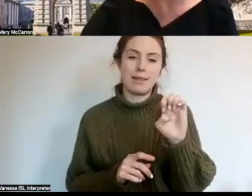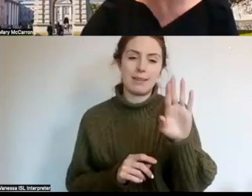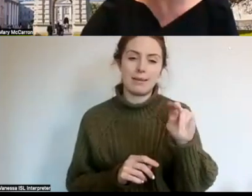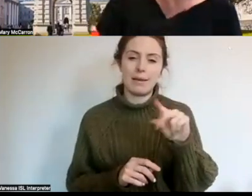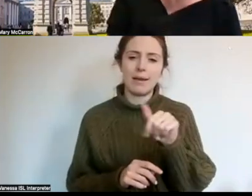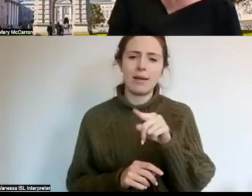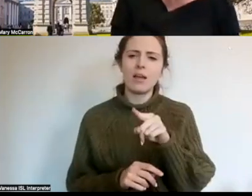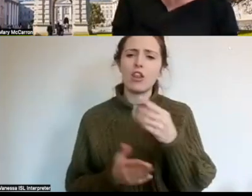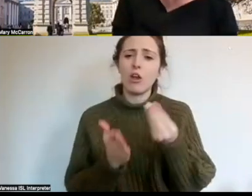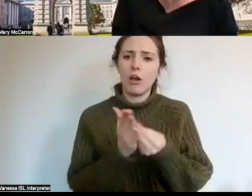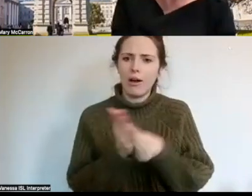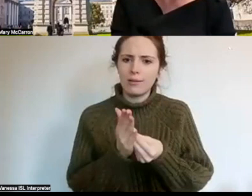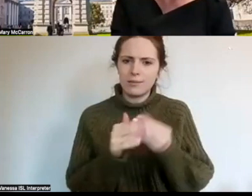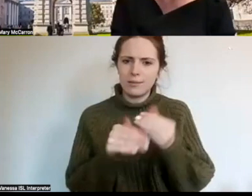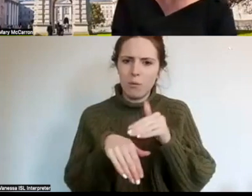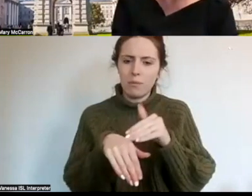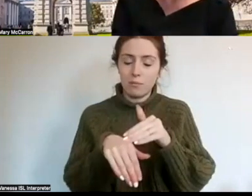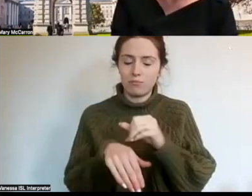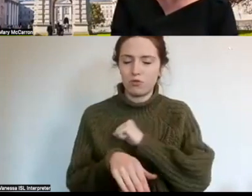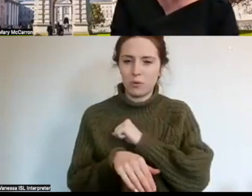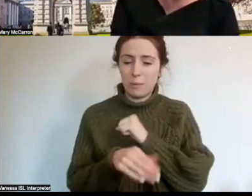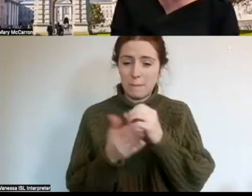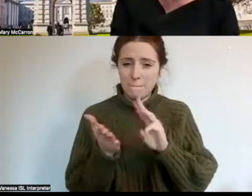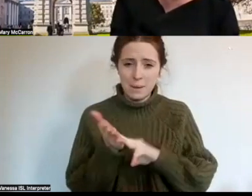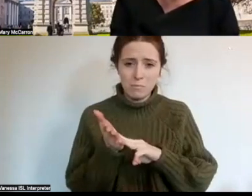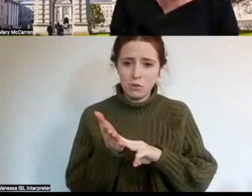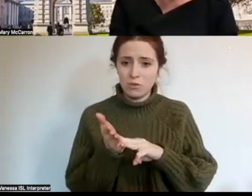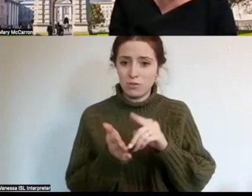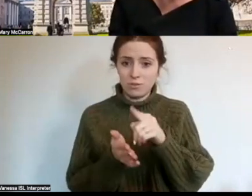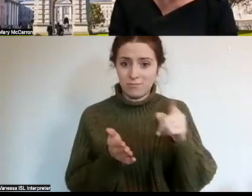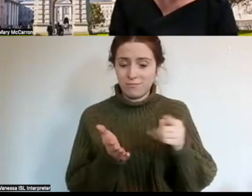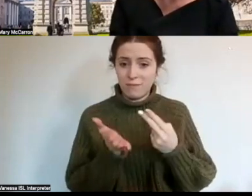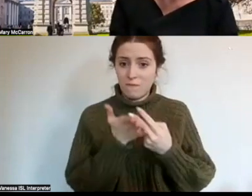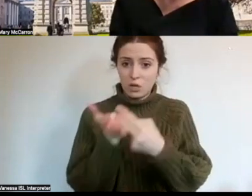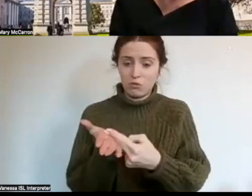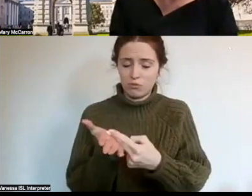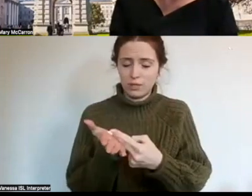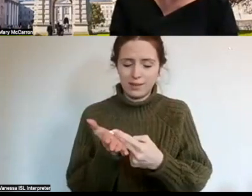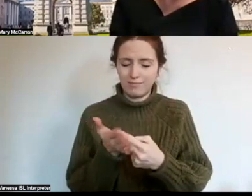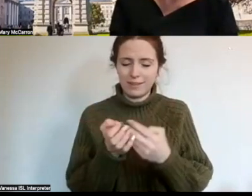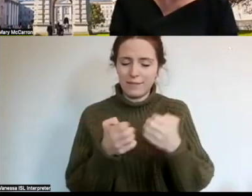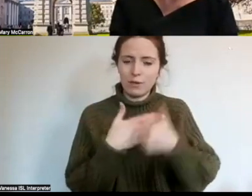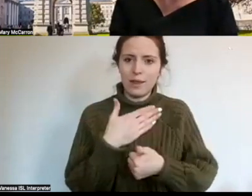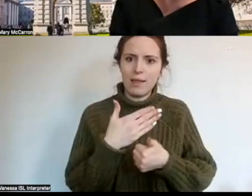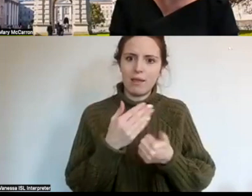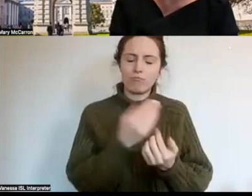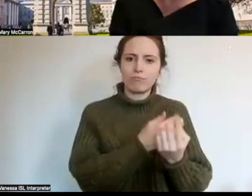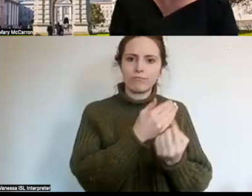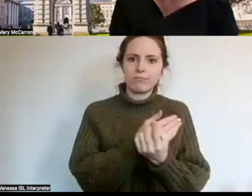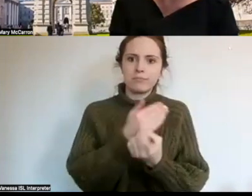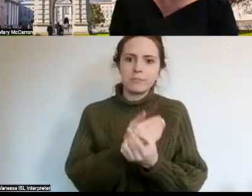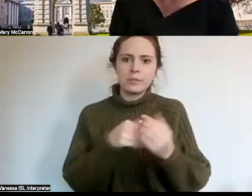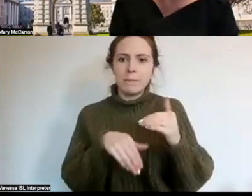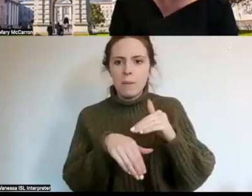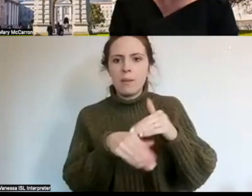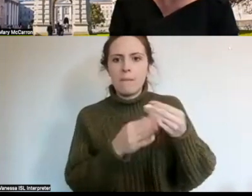issue is, I'm sure, an issue that you, the members of the Federation of Voluntary Bodies, you know, deal with every day. And how do you crack that one?